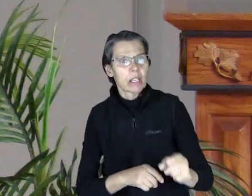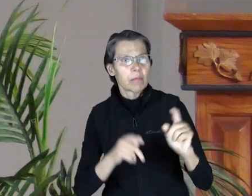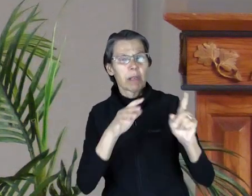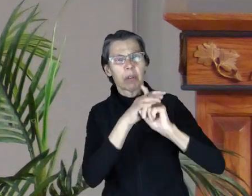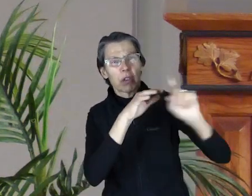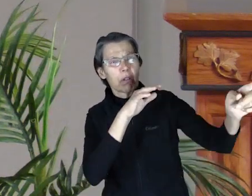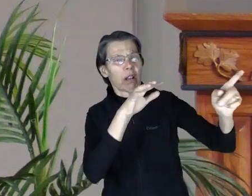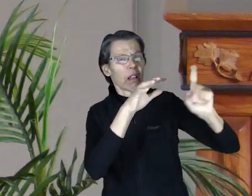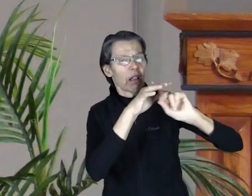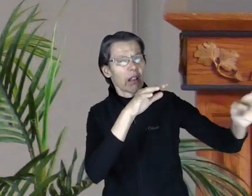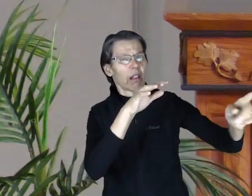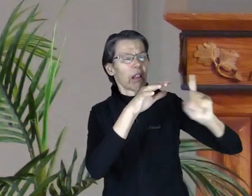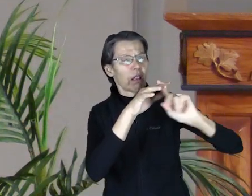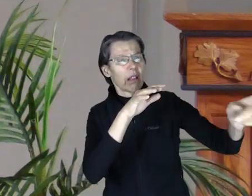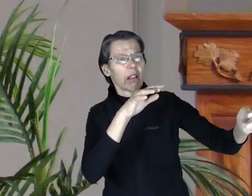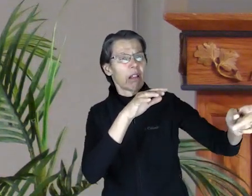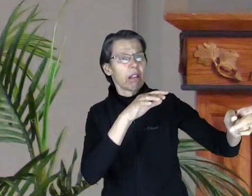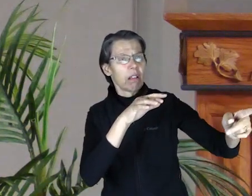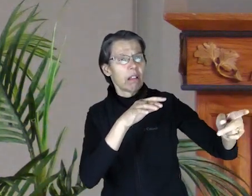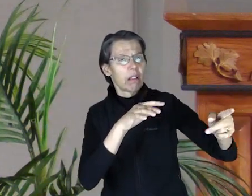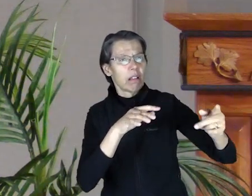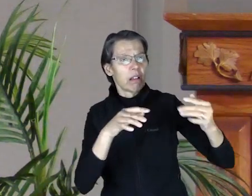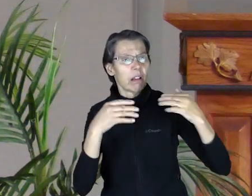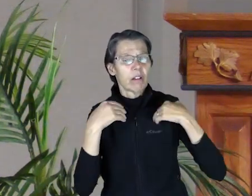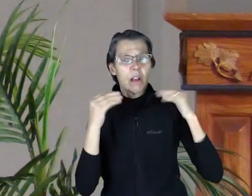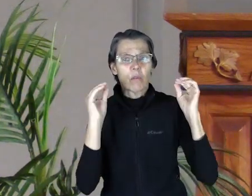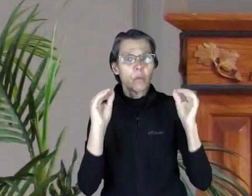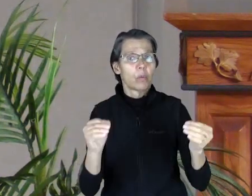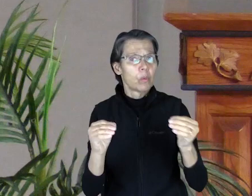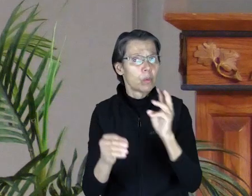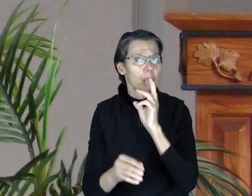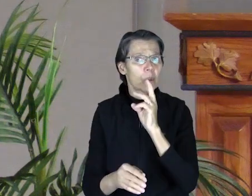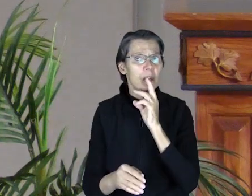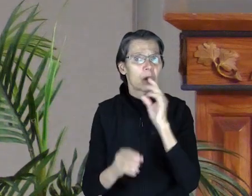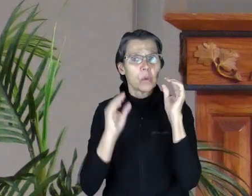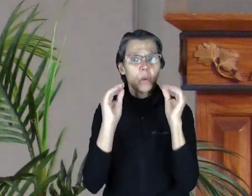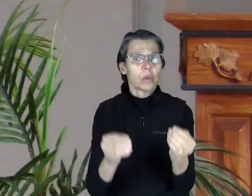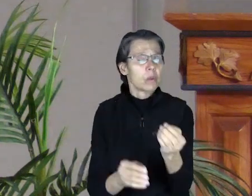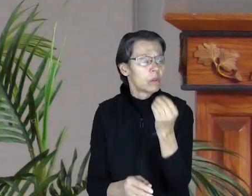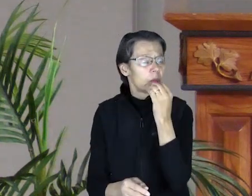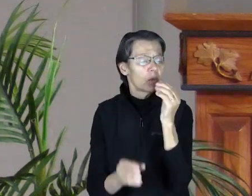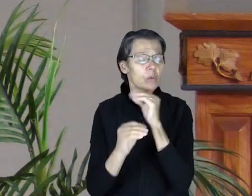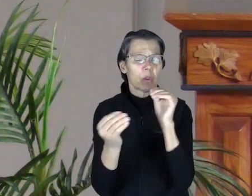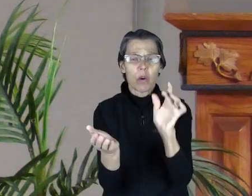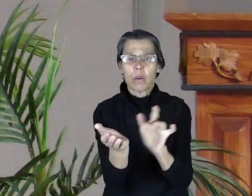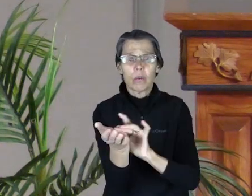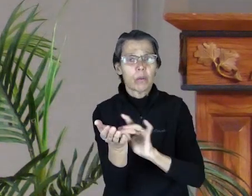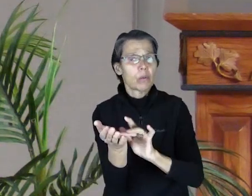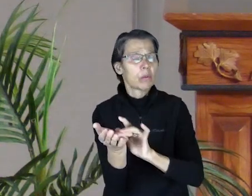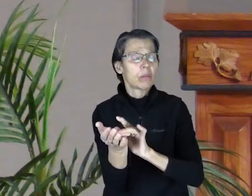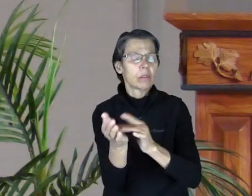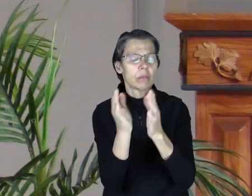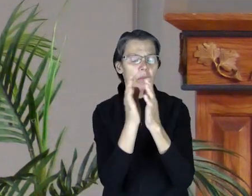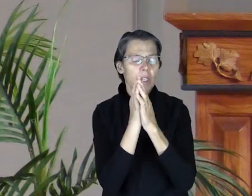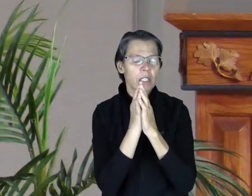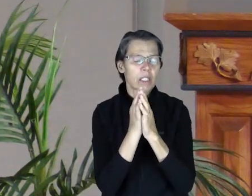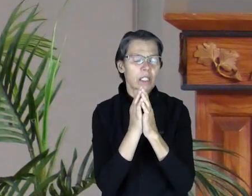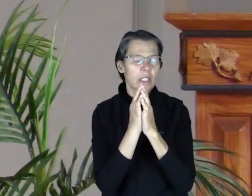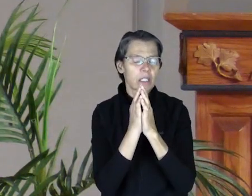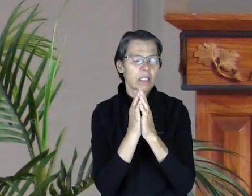refugee crisis, and a lack of access to water, food, and health care.